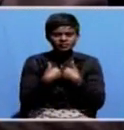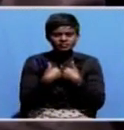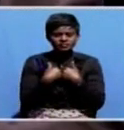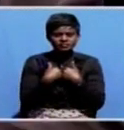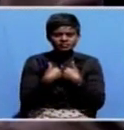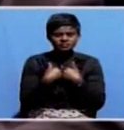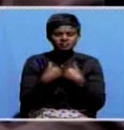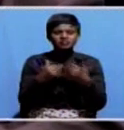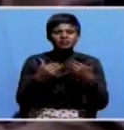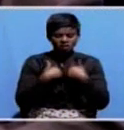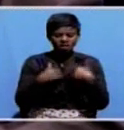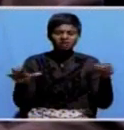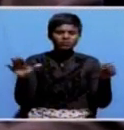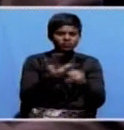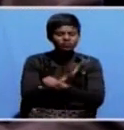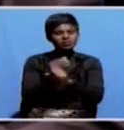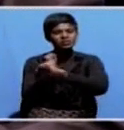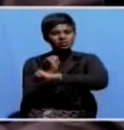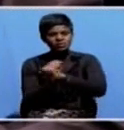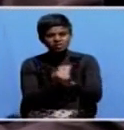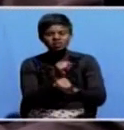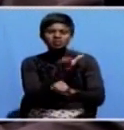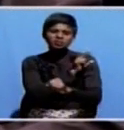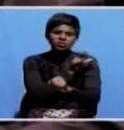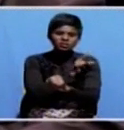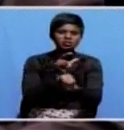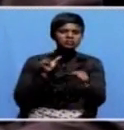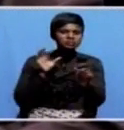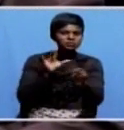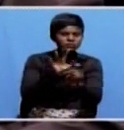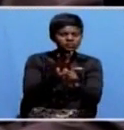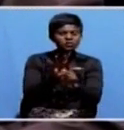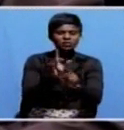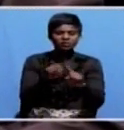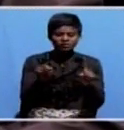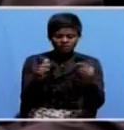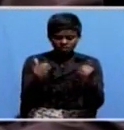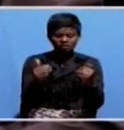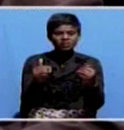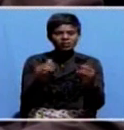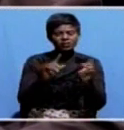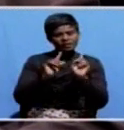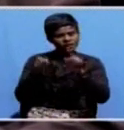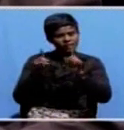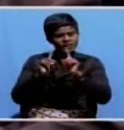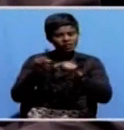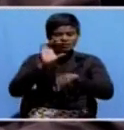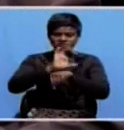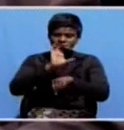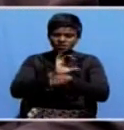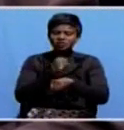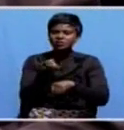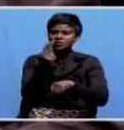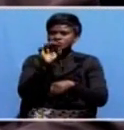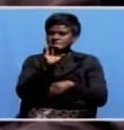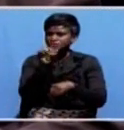aura of security and so forth. But when he came to Trinity, the church, he could wave at you, he could